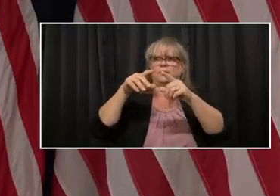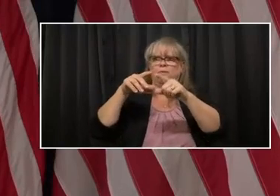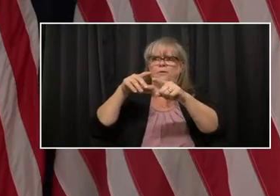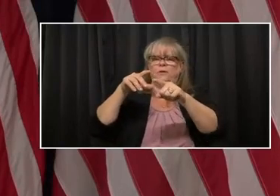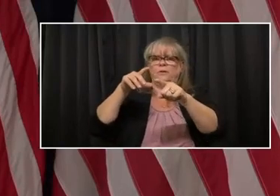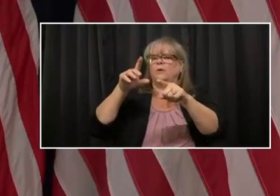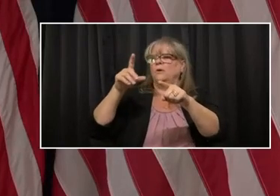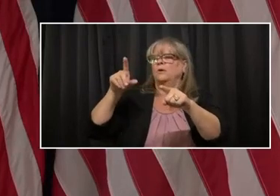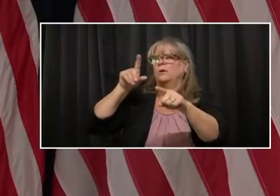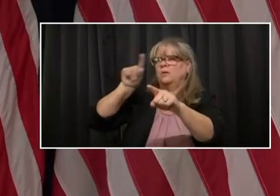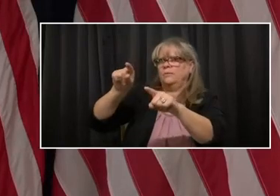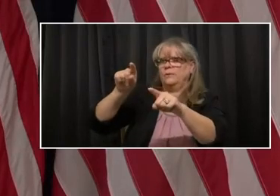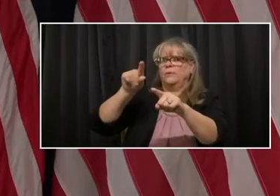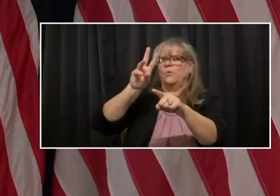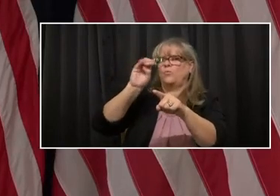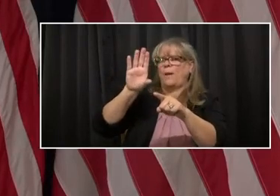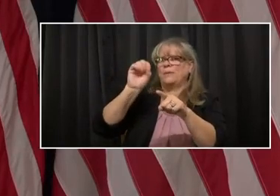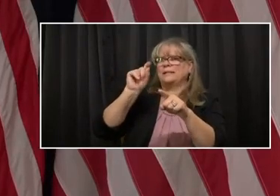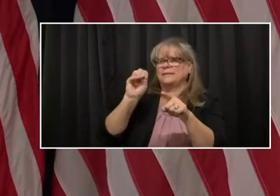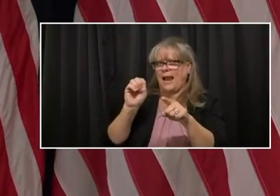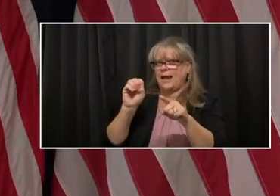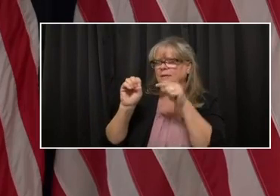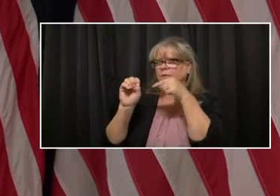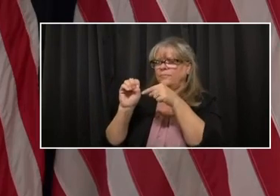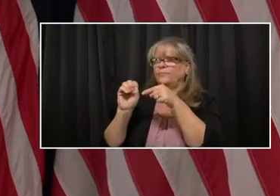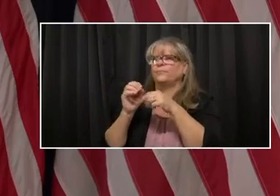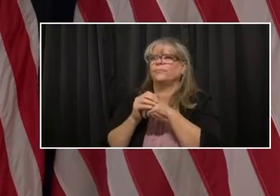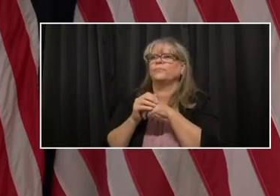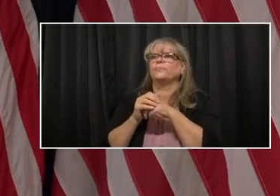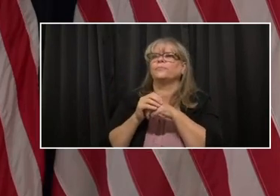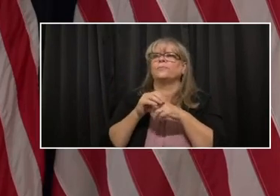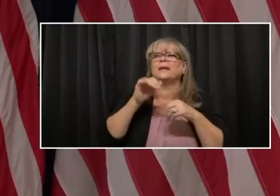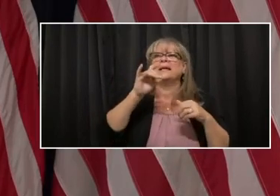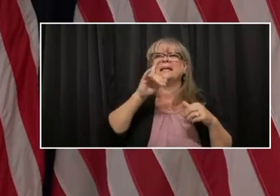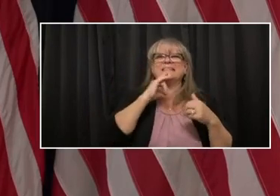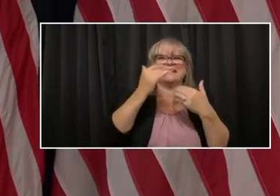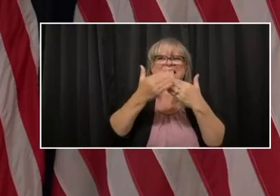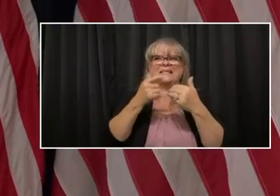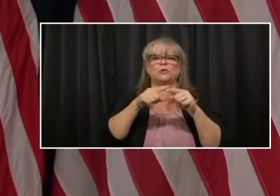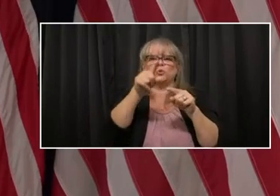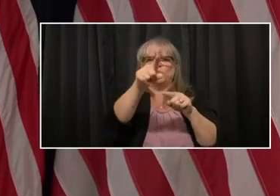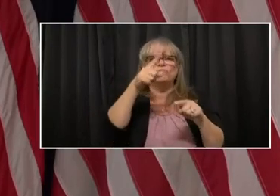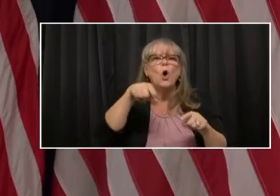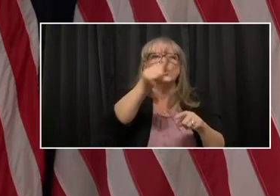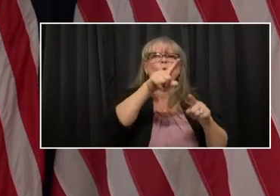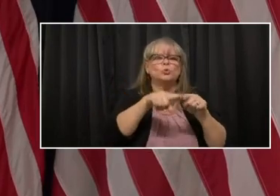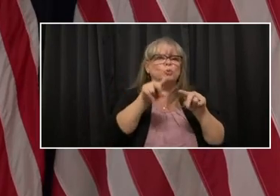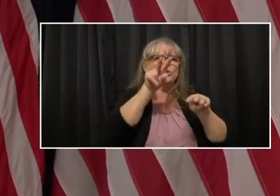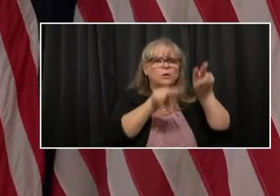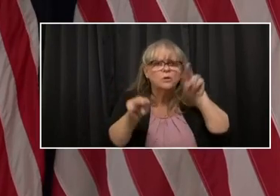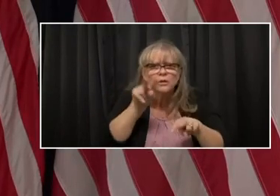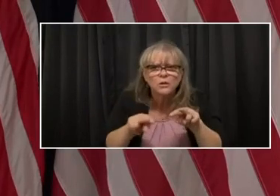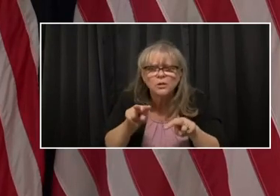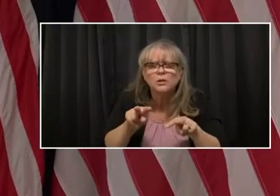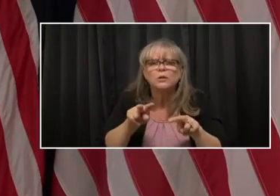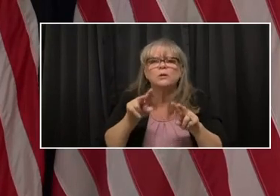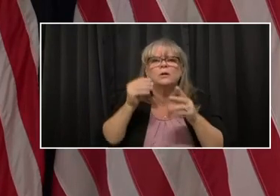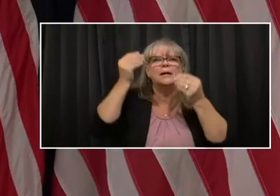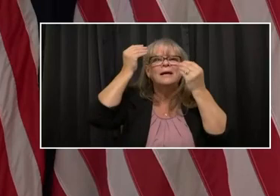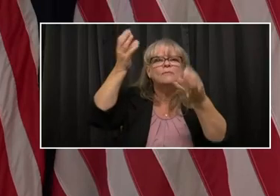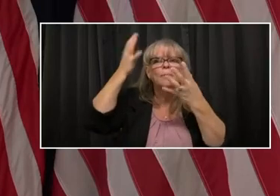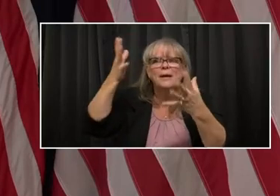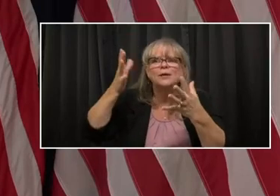new, strong, user-friendly, transparent way of accessing the data that we've been working on for some time. It launched moments